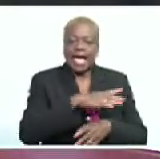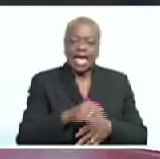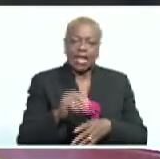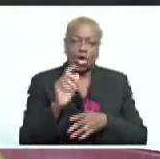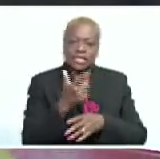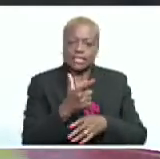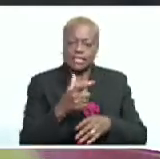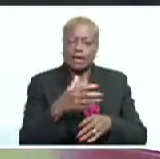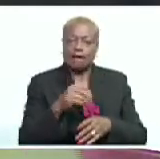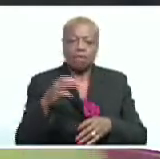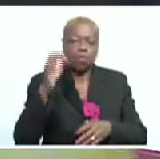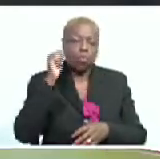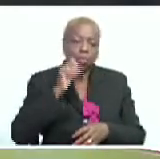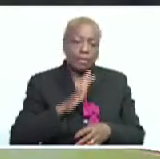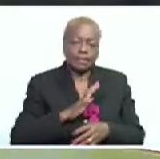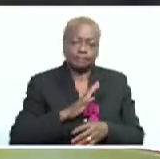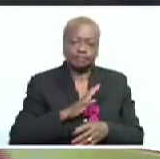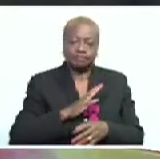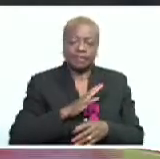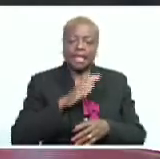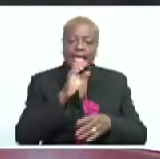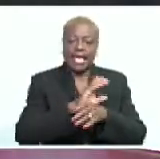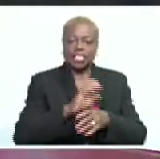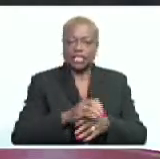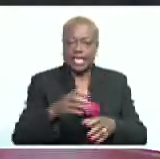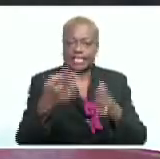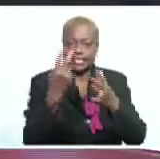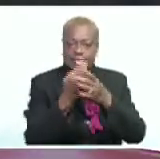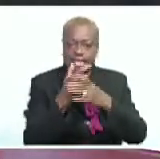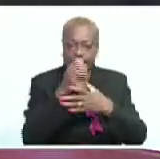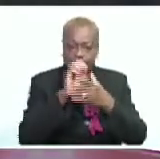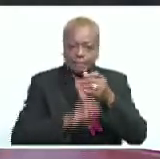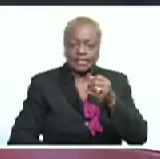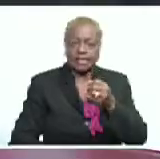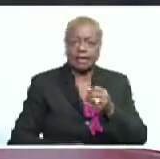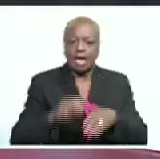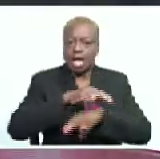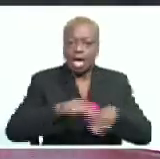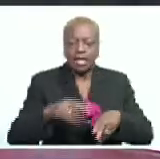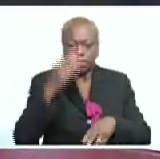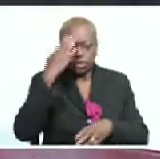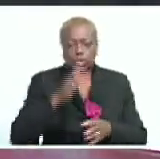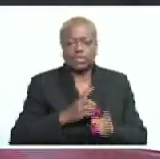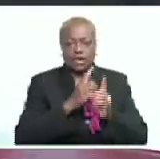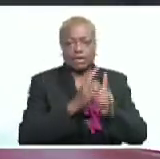female cashier. The suspect then escaped in an unknown direction. Investigations continue.